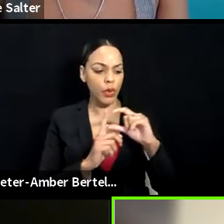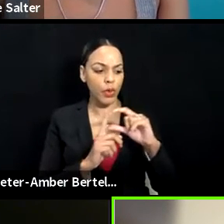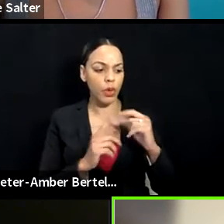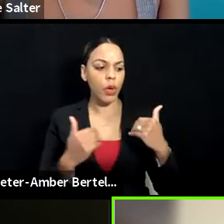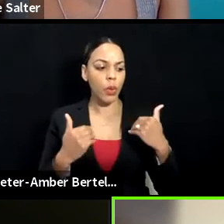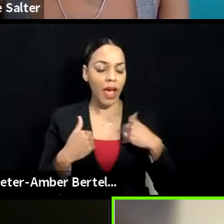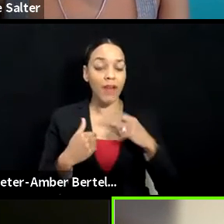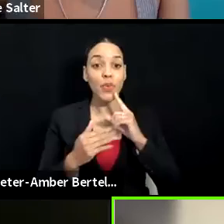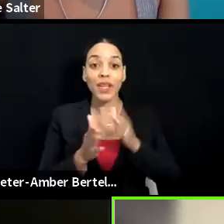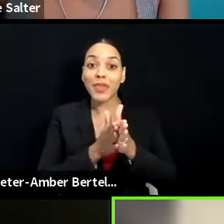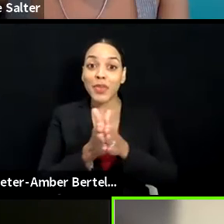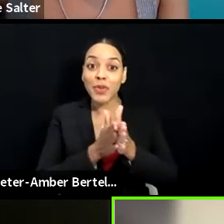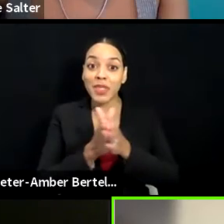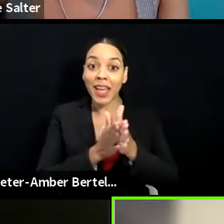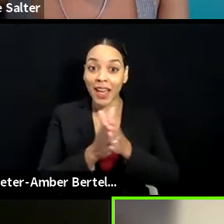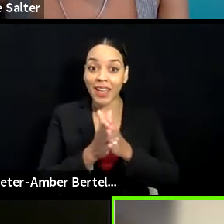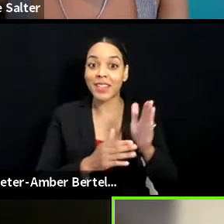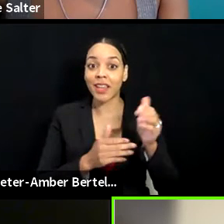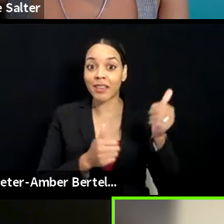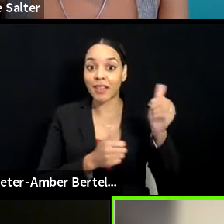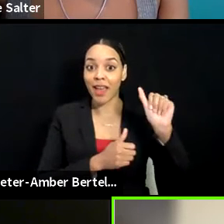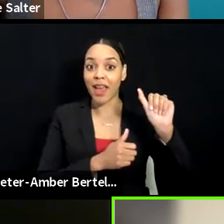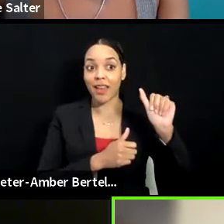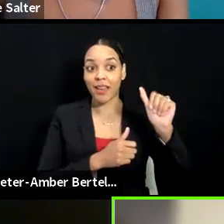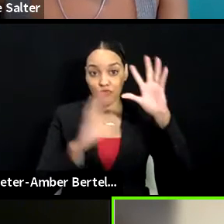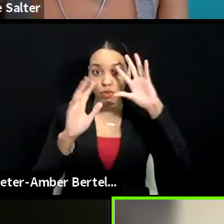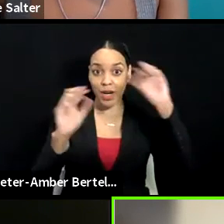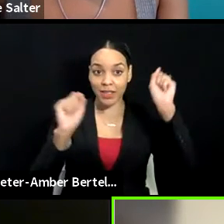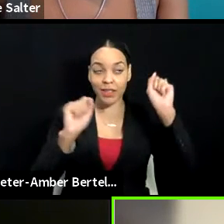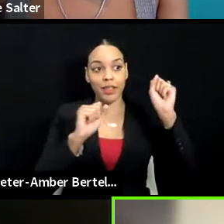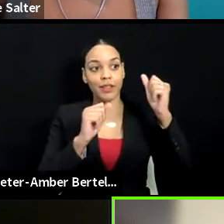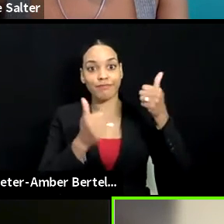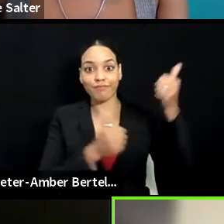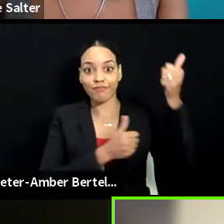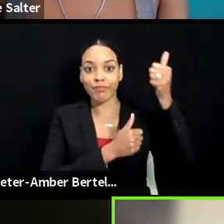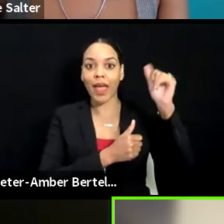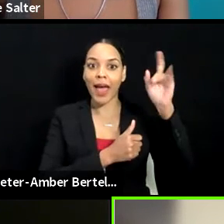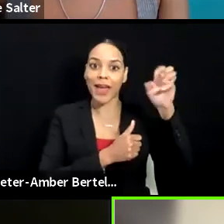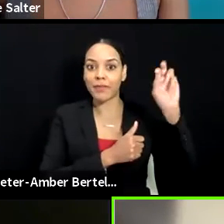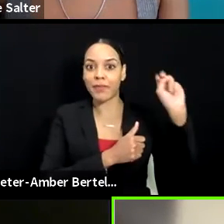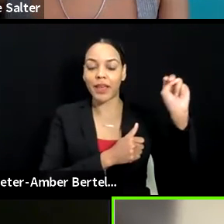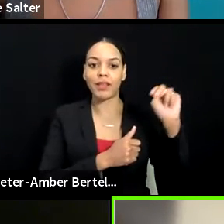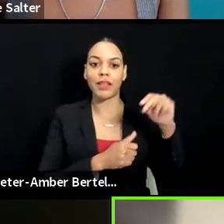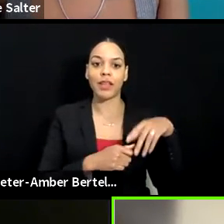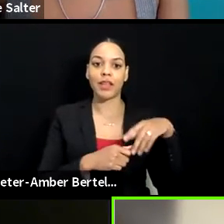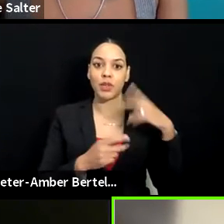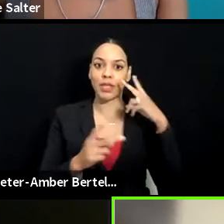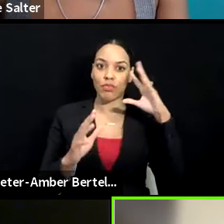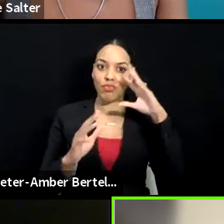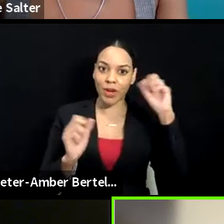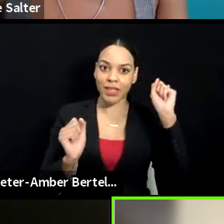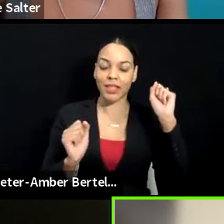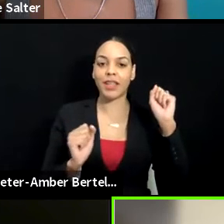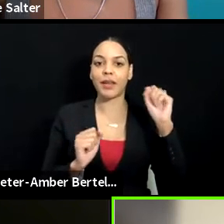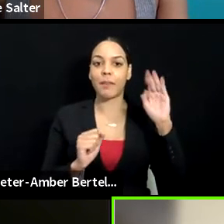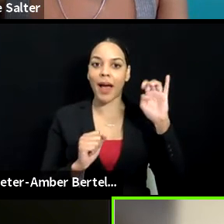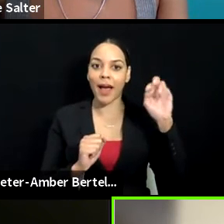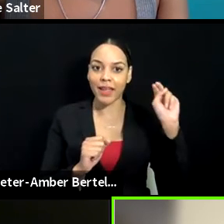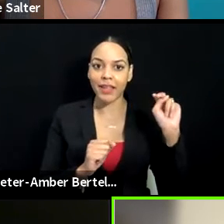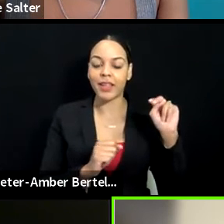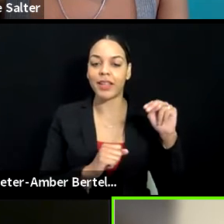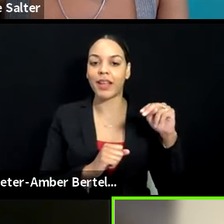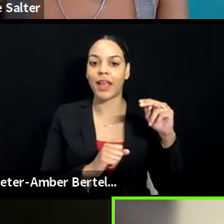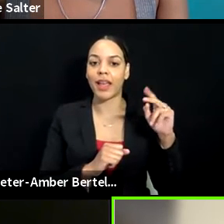the arts, right? I mean, all you had to do was watch President Biden and Vice President Harris's inauguration to see how much they incorporated the